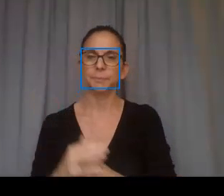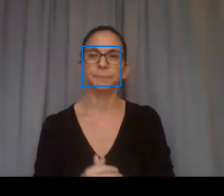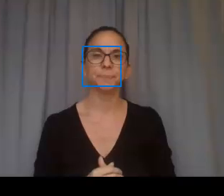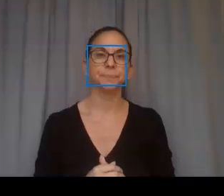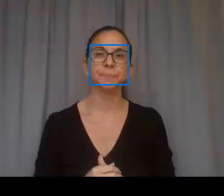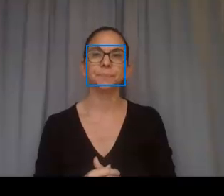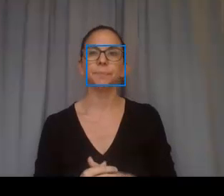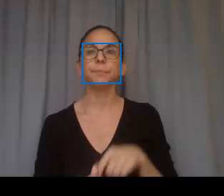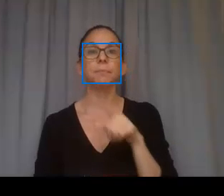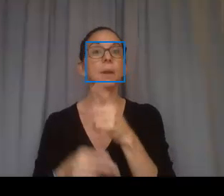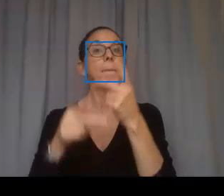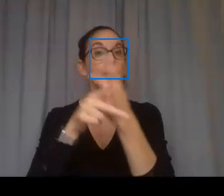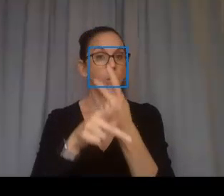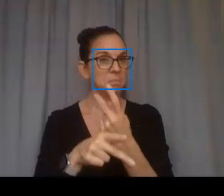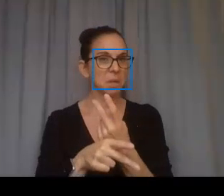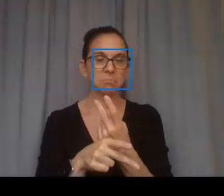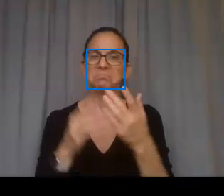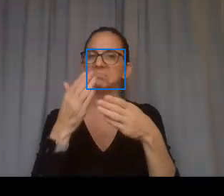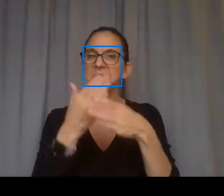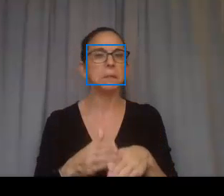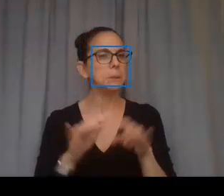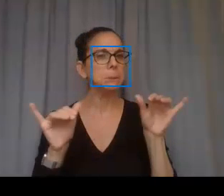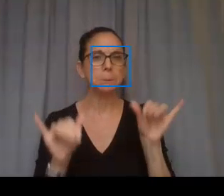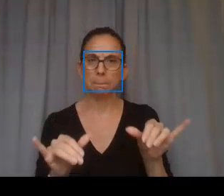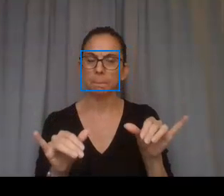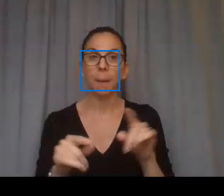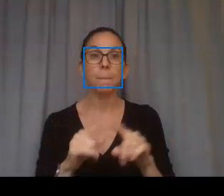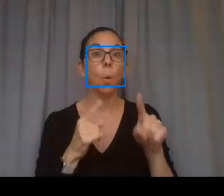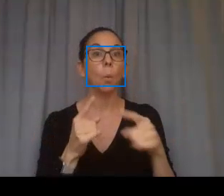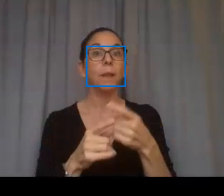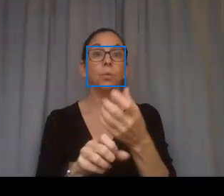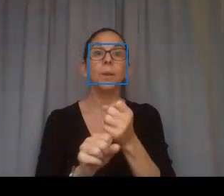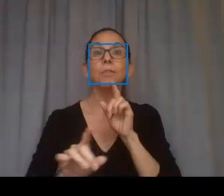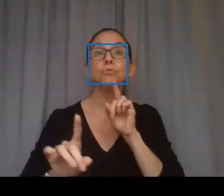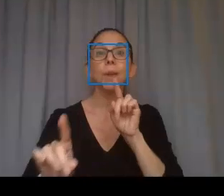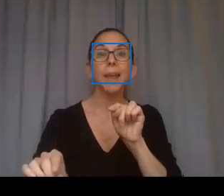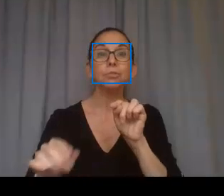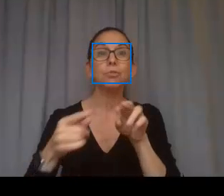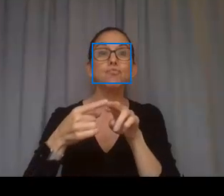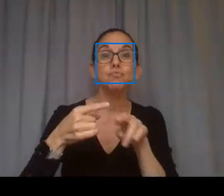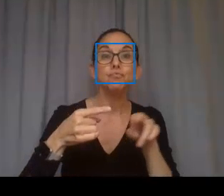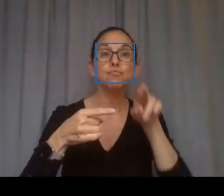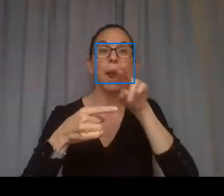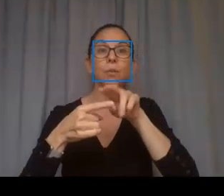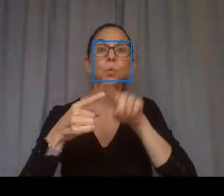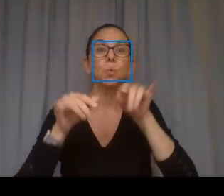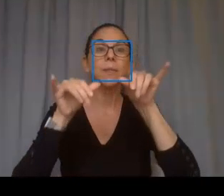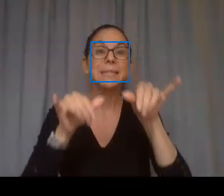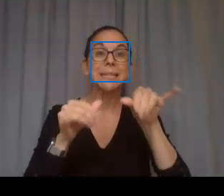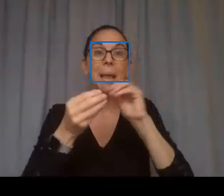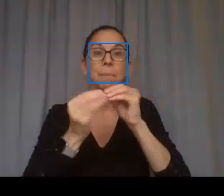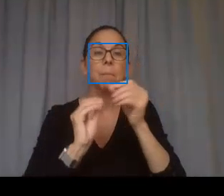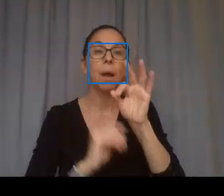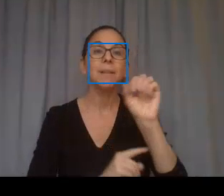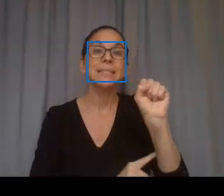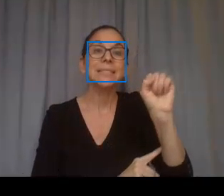In this case, you're going to do your multiplication division like you always have, but when you get your answer, you're going to round your answer to the same number of